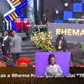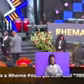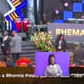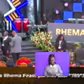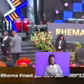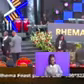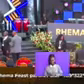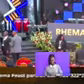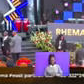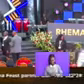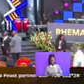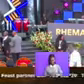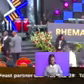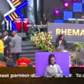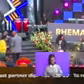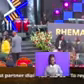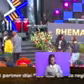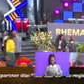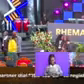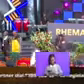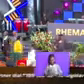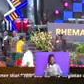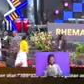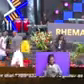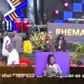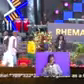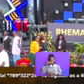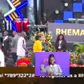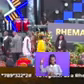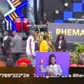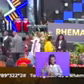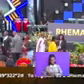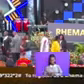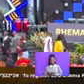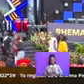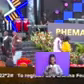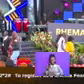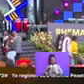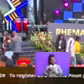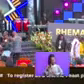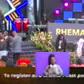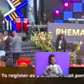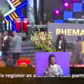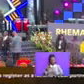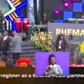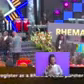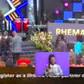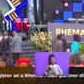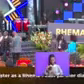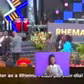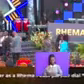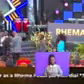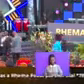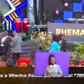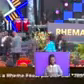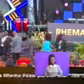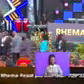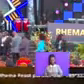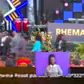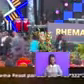can pray oh and get the testimony and go please let's do it fast let's do it